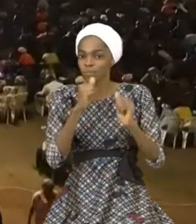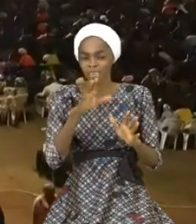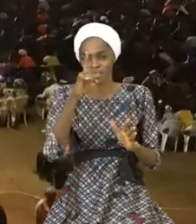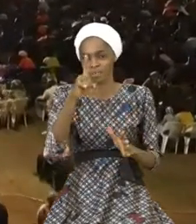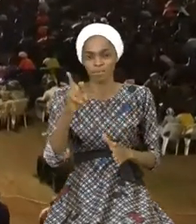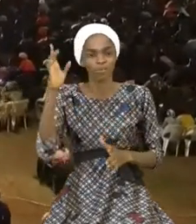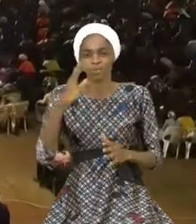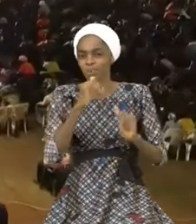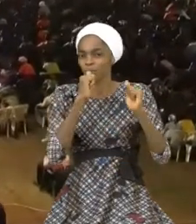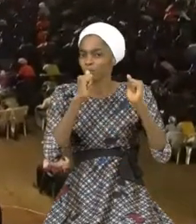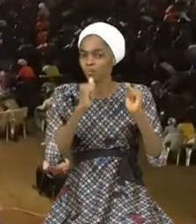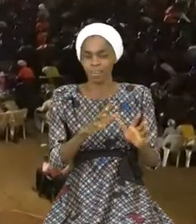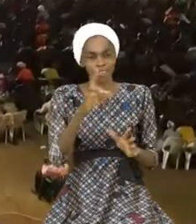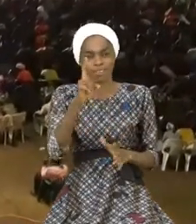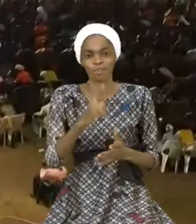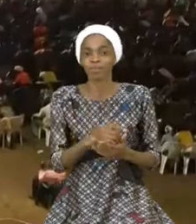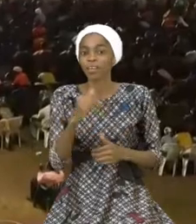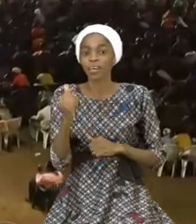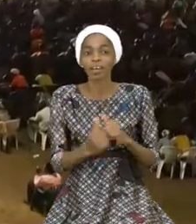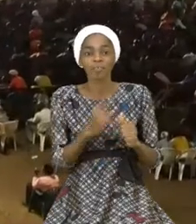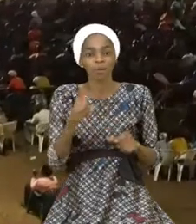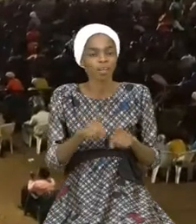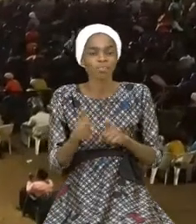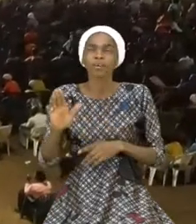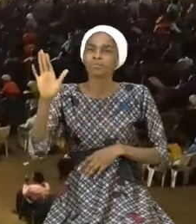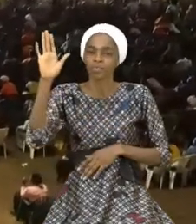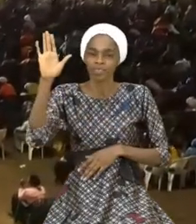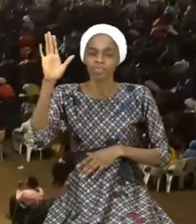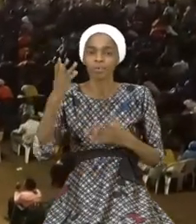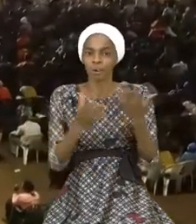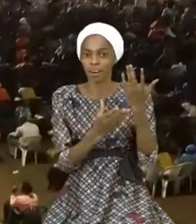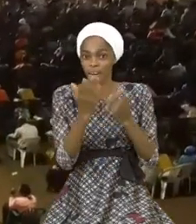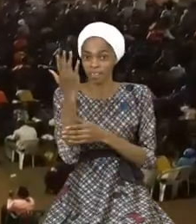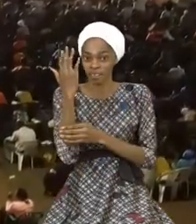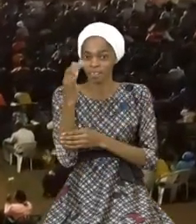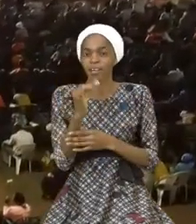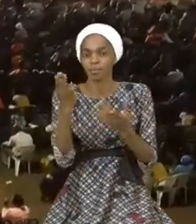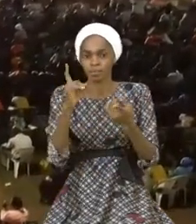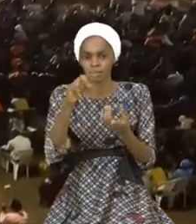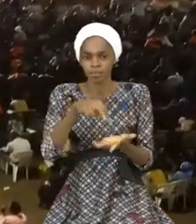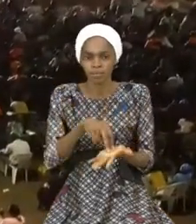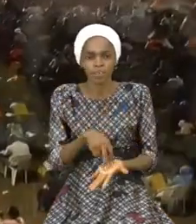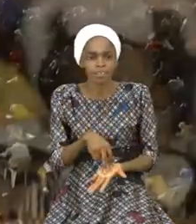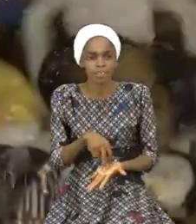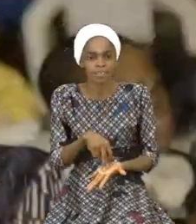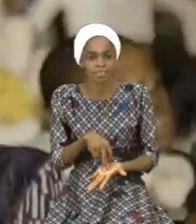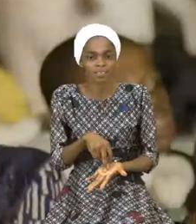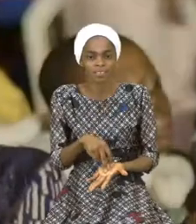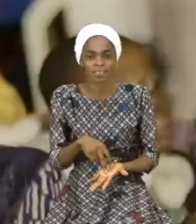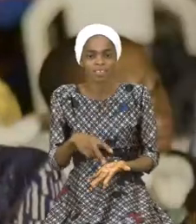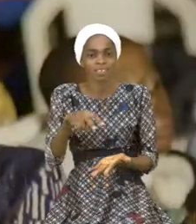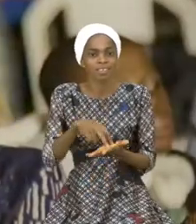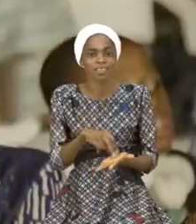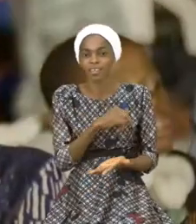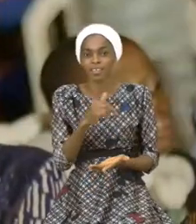bless you. Now, everyone, as you are raising up your hand, I want you to stand up. Stand up wherever you